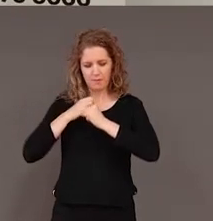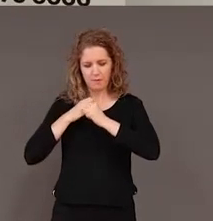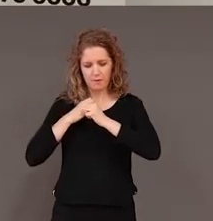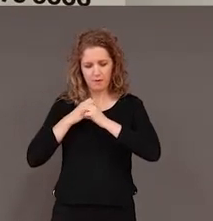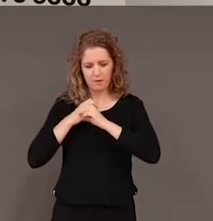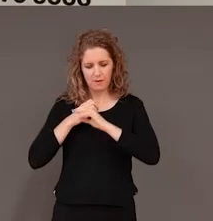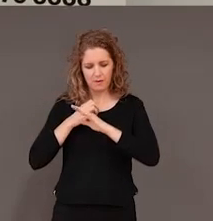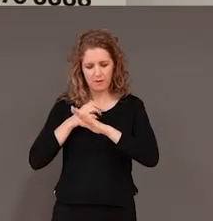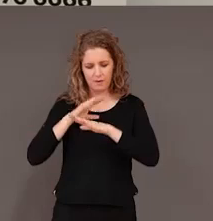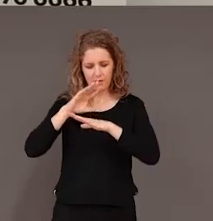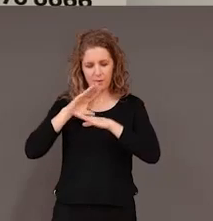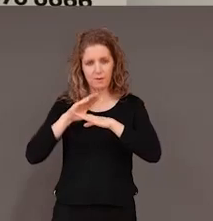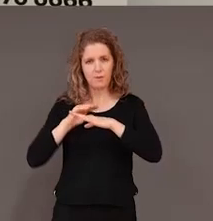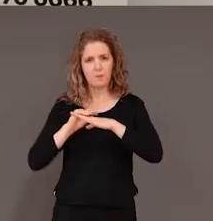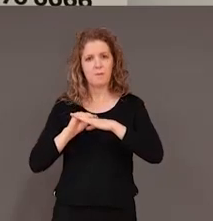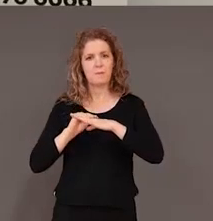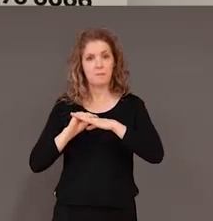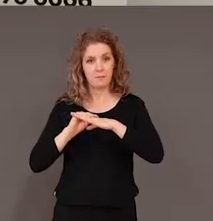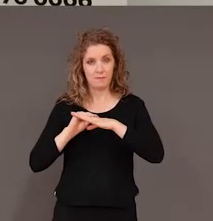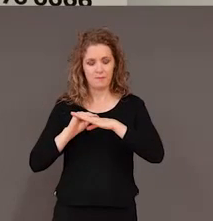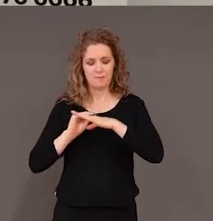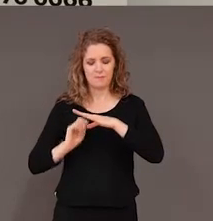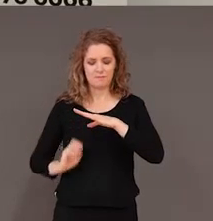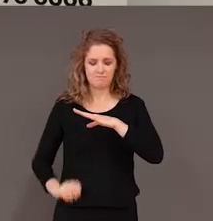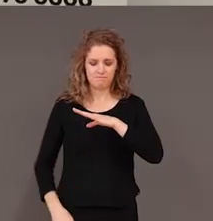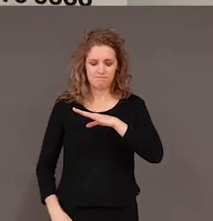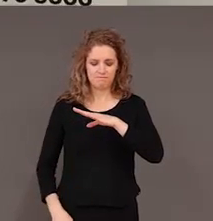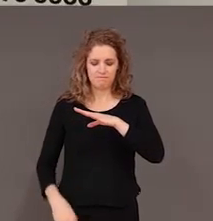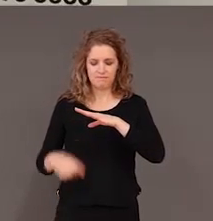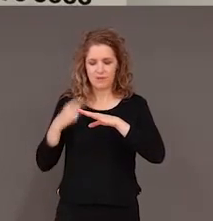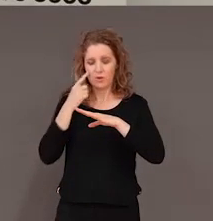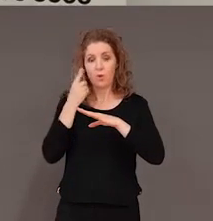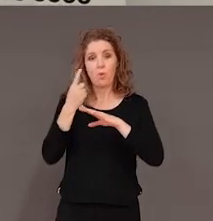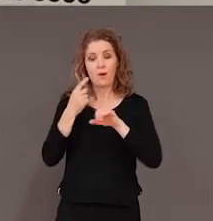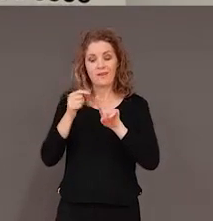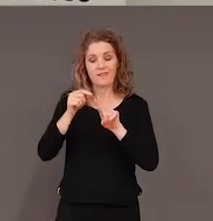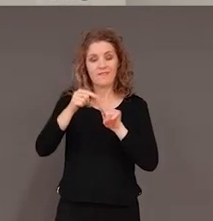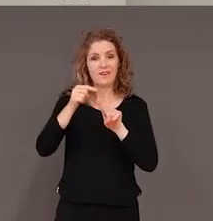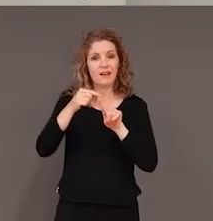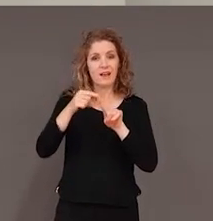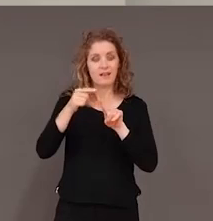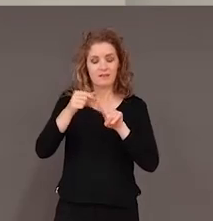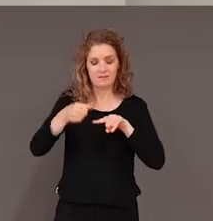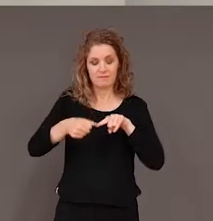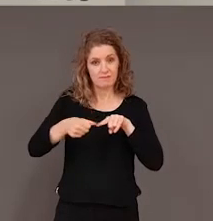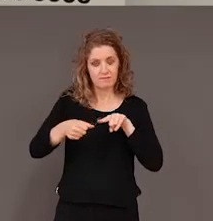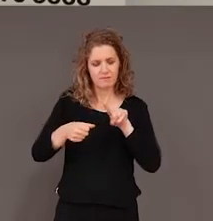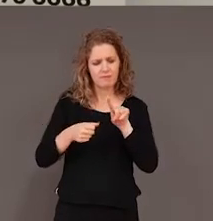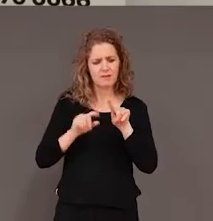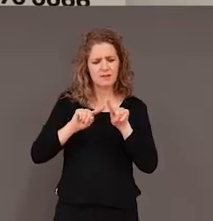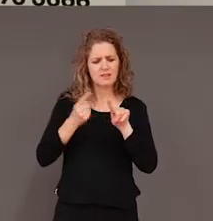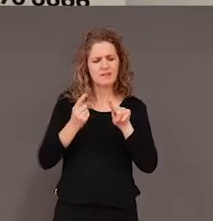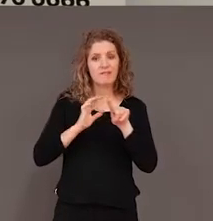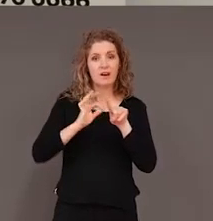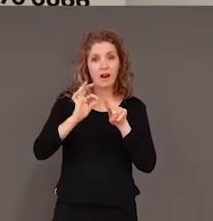prominent, releasing your hand and noticing your knuckles disappear into your hand. Now look at one of your fingernails, notice the different colours